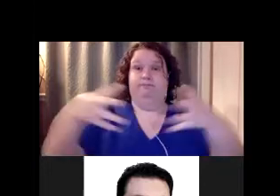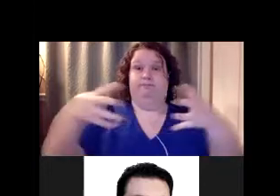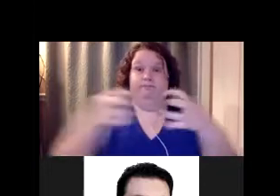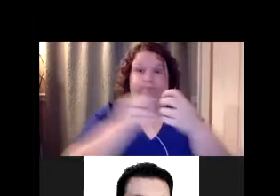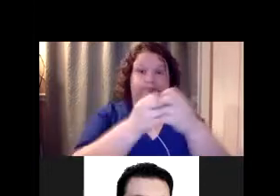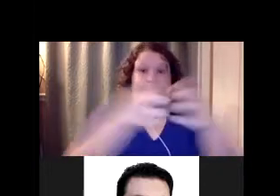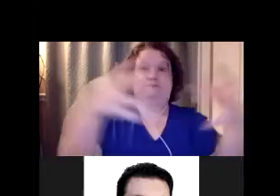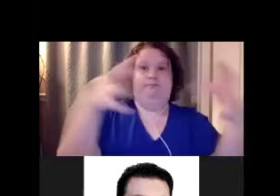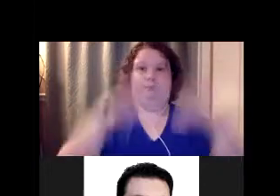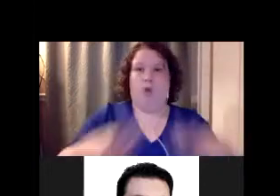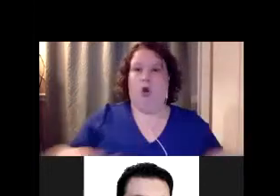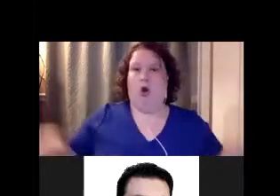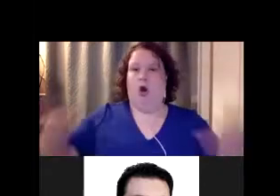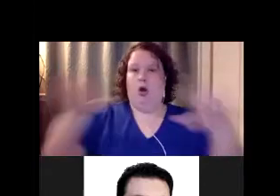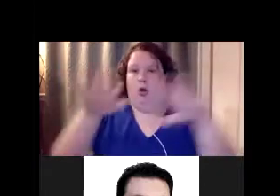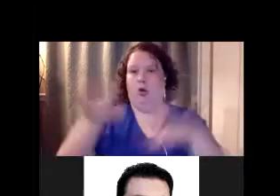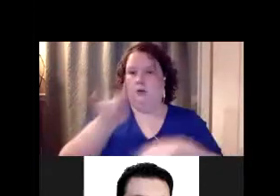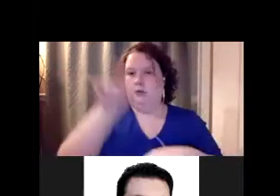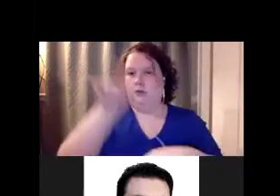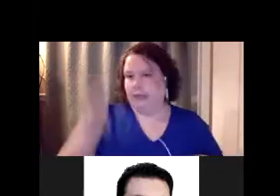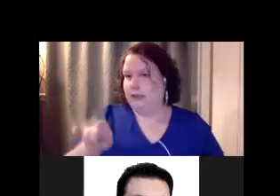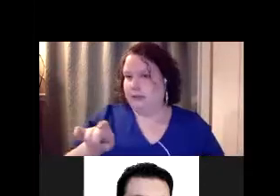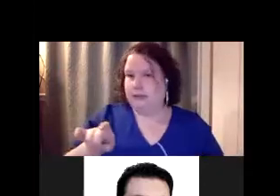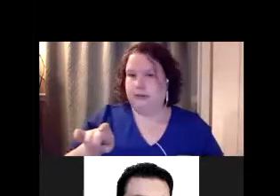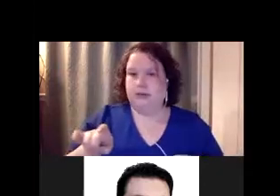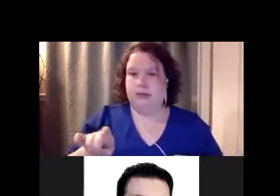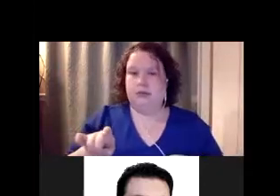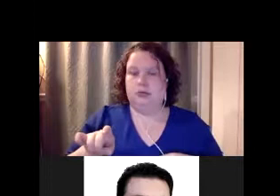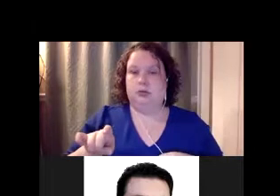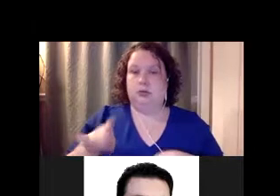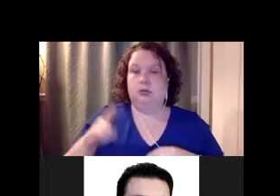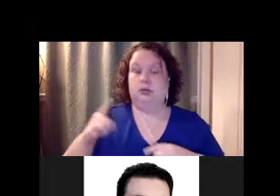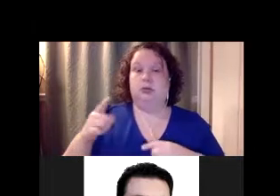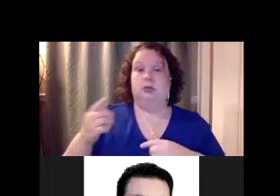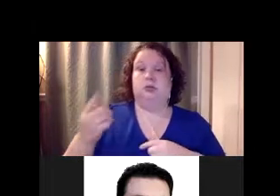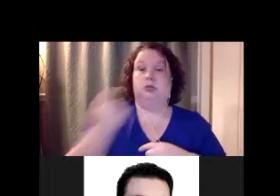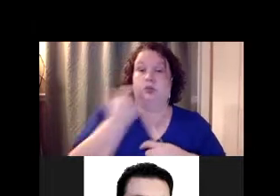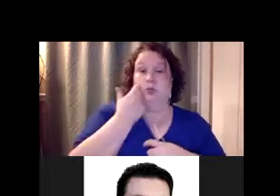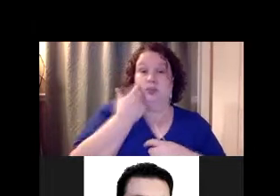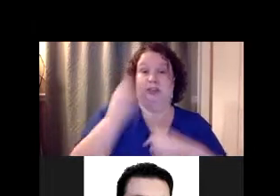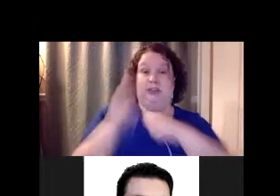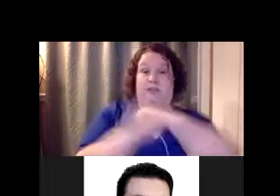of Texas. During this past fall, we have